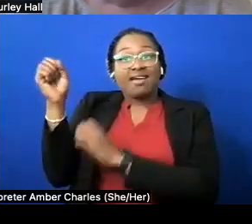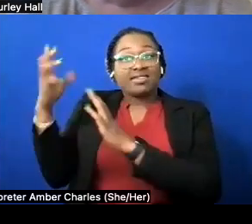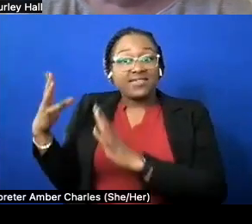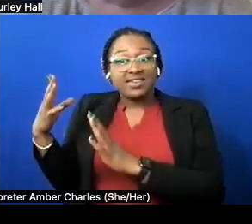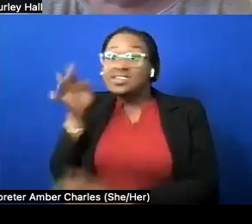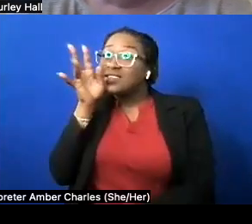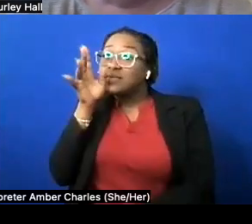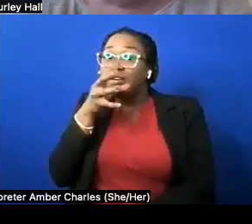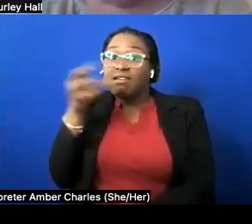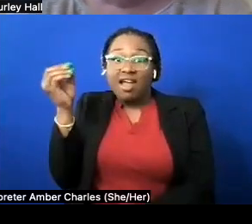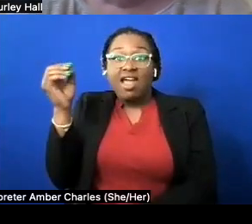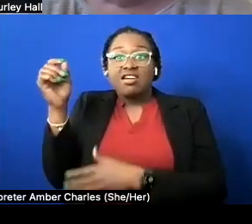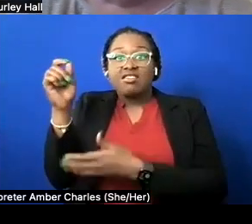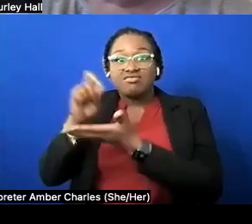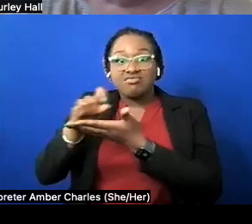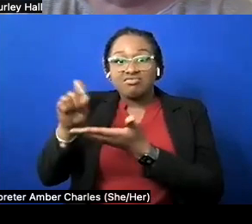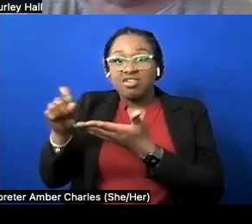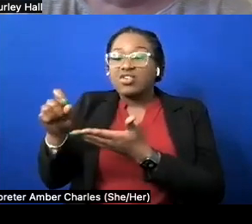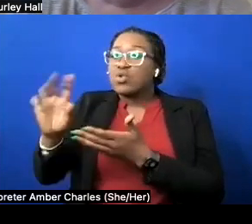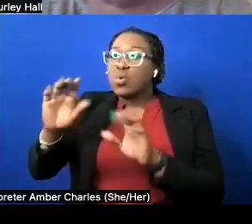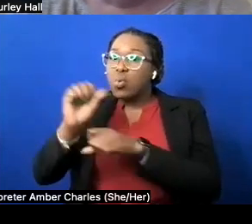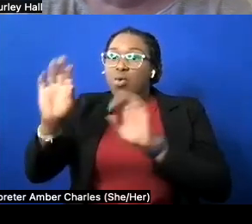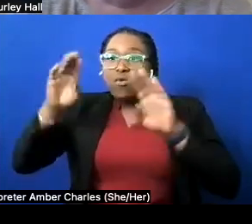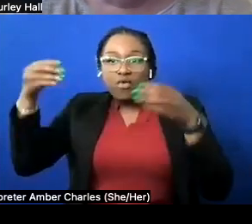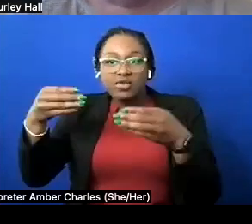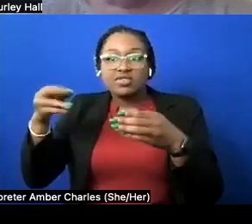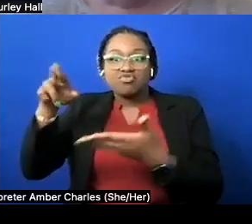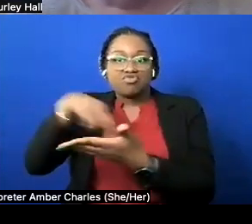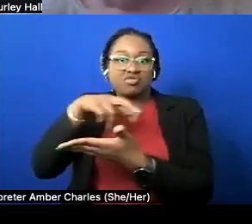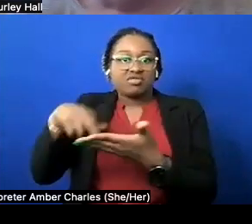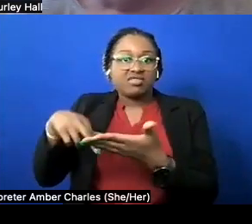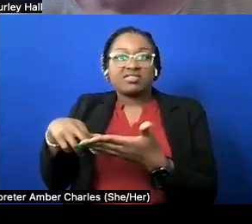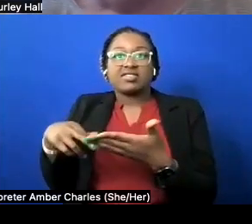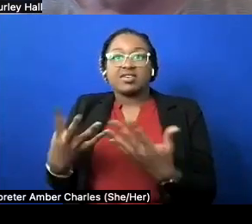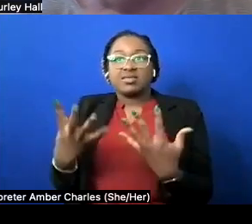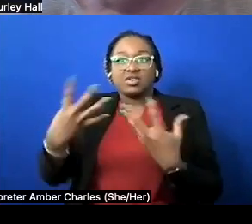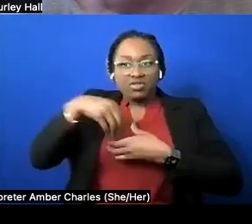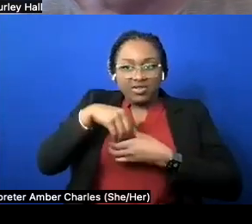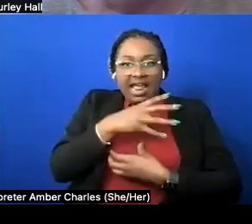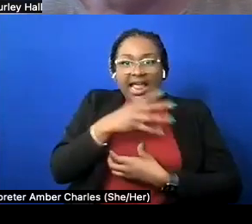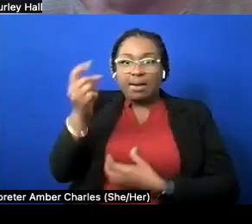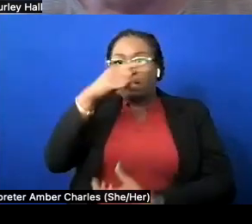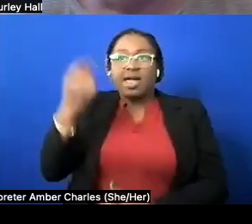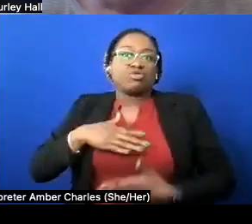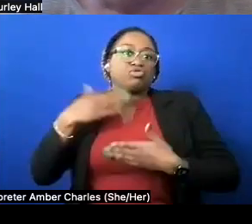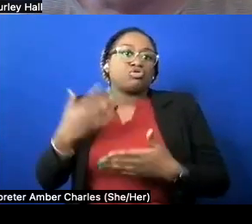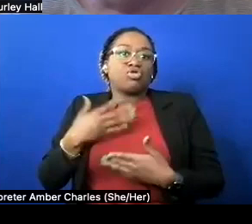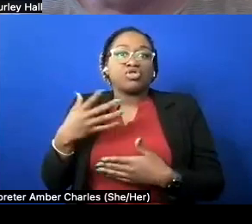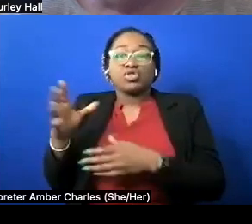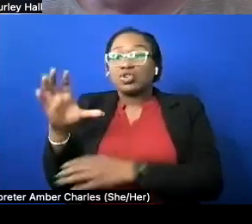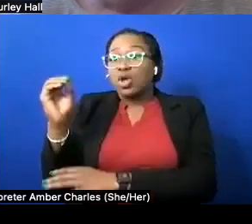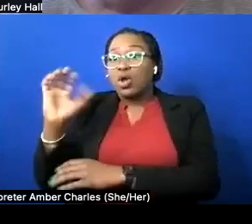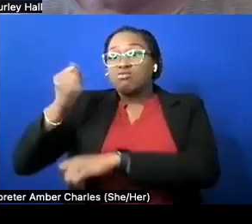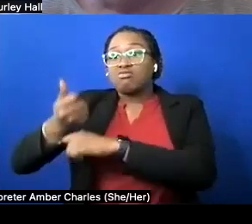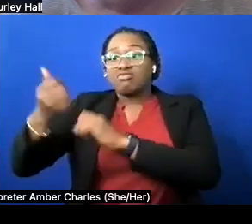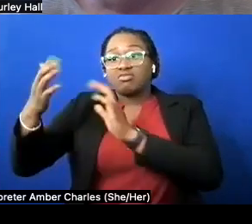whose work focuses on racism, introversion, and Black joy. Ms. Hurley is the co-founder of the Introvert Sisters podcast.